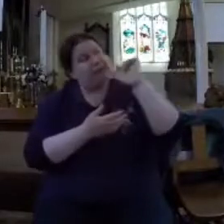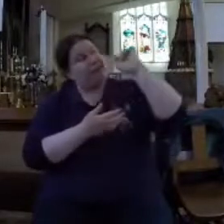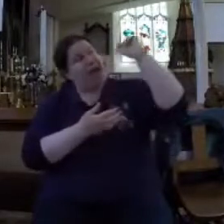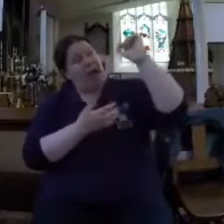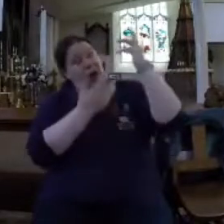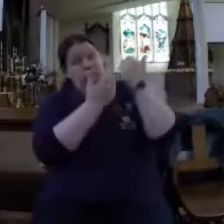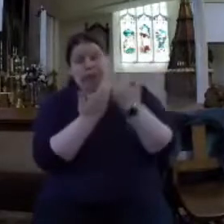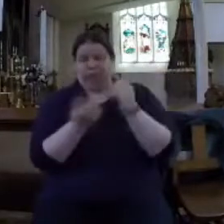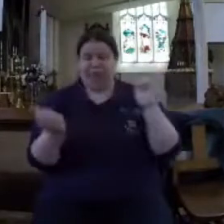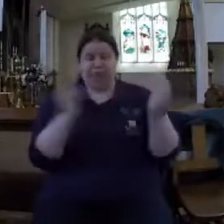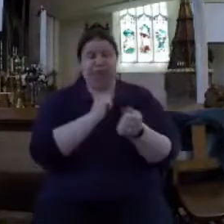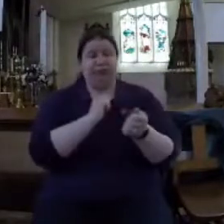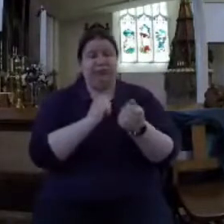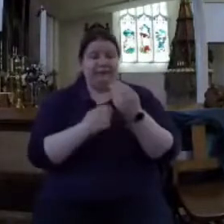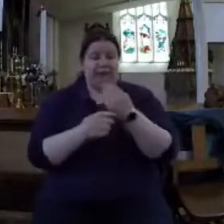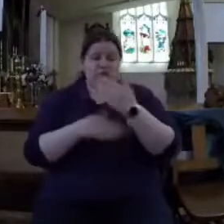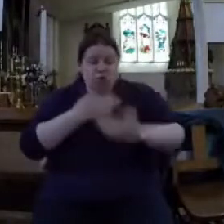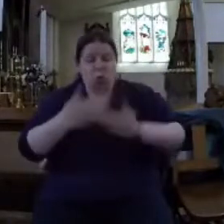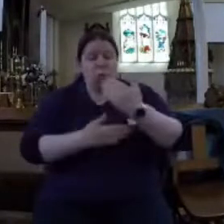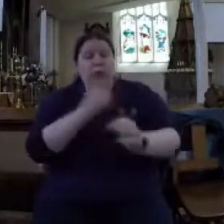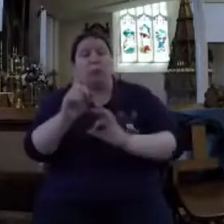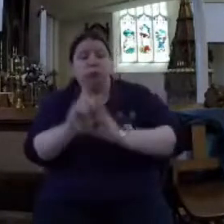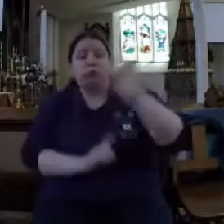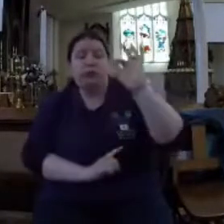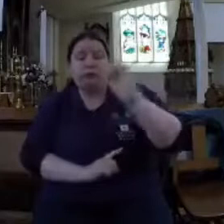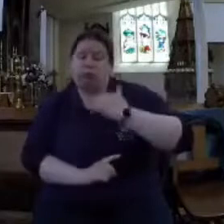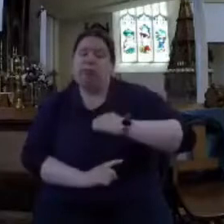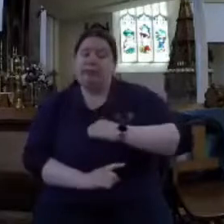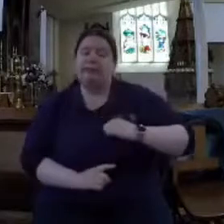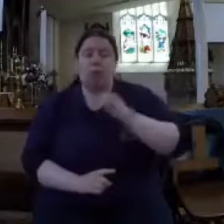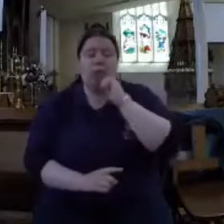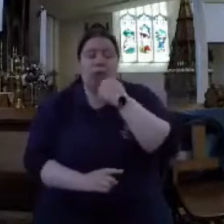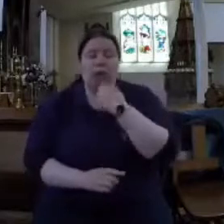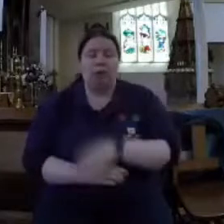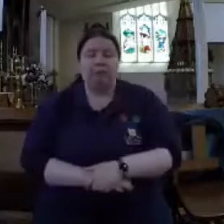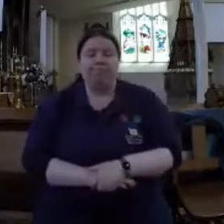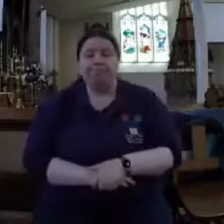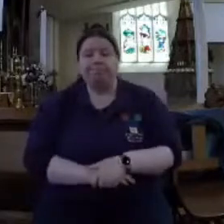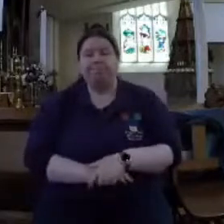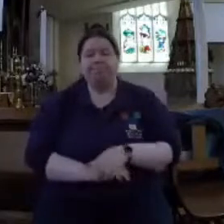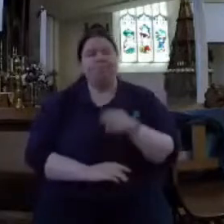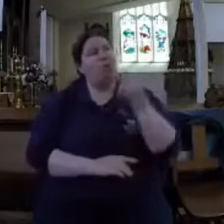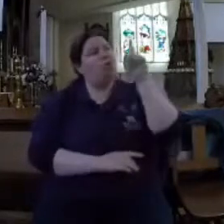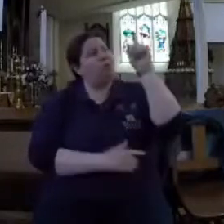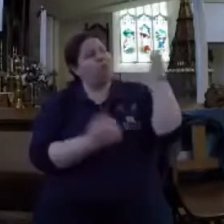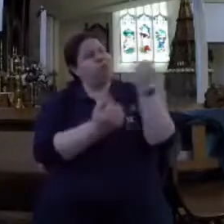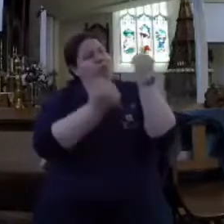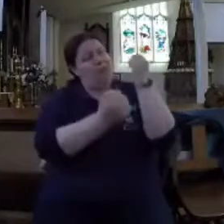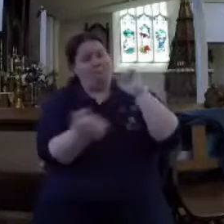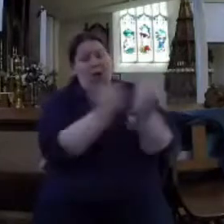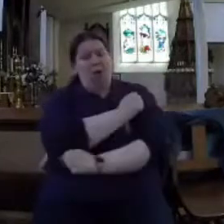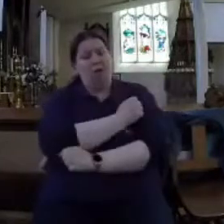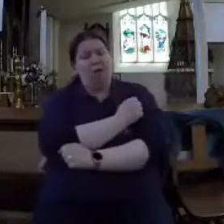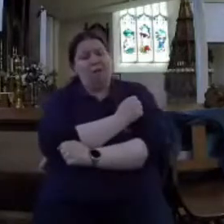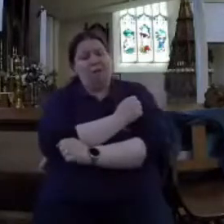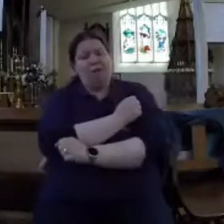power in the weeks to come, because the story does get better, I promise. So God's transformative power can even